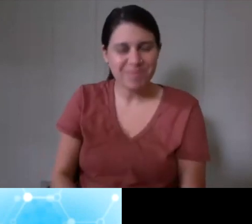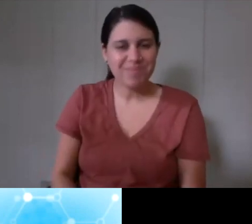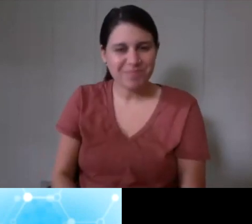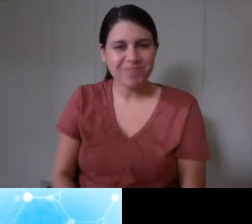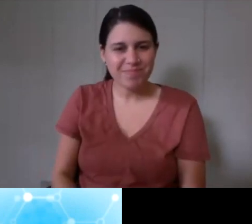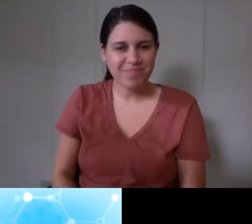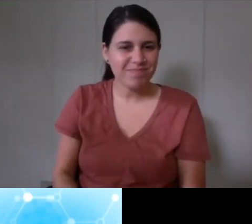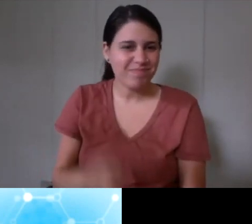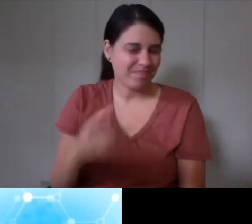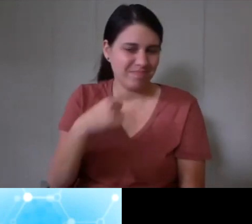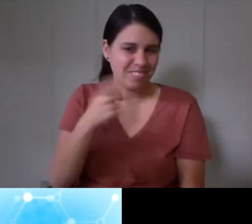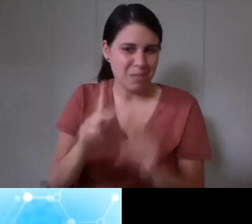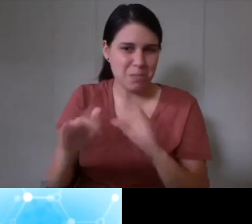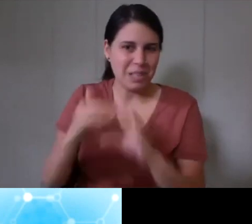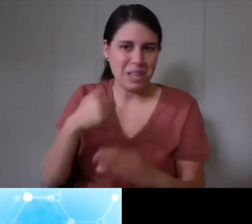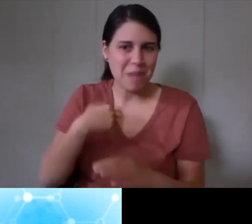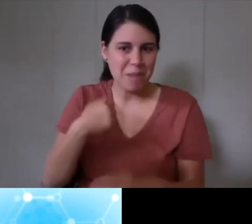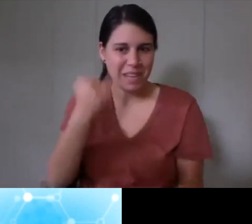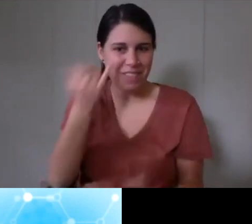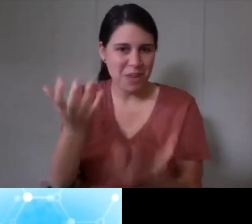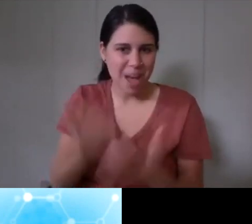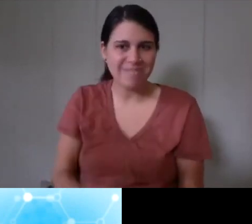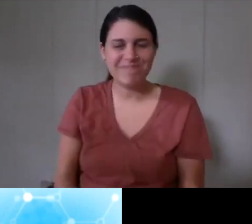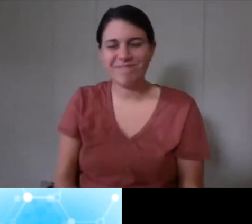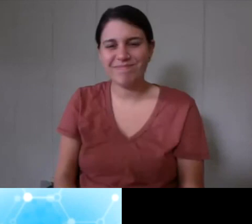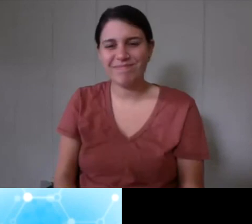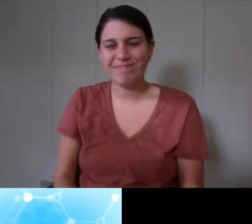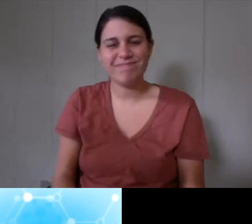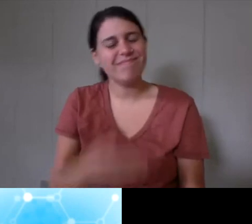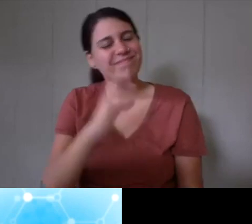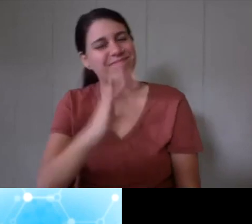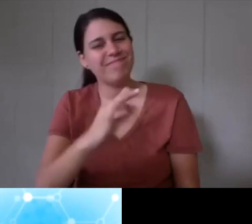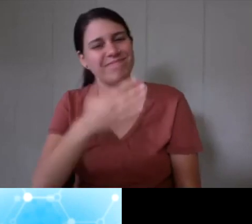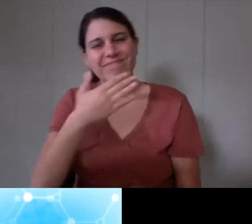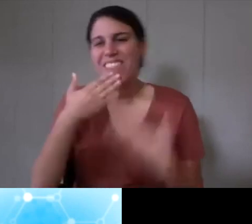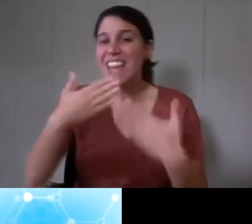please have people email me if they wish. So very good. Thank you